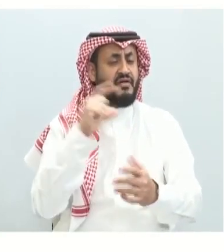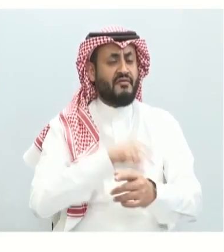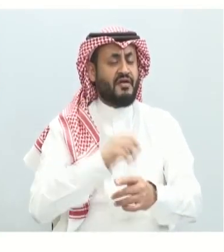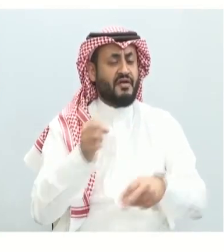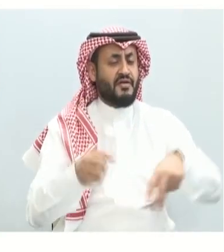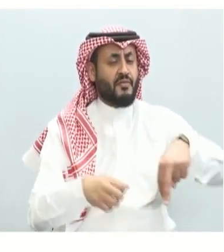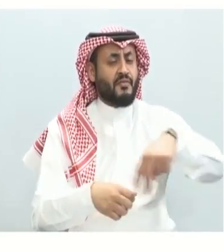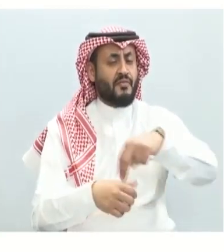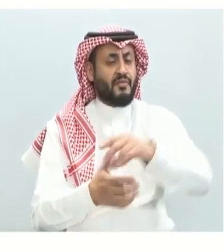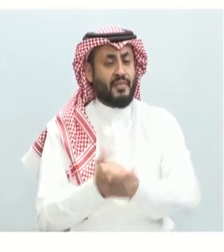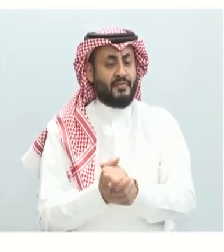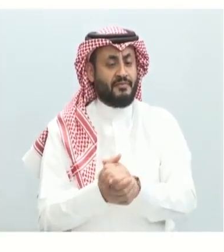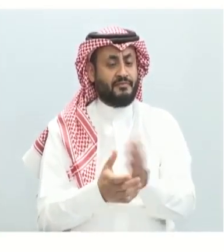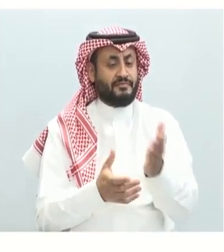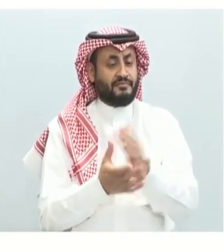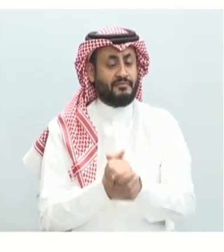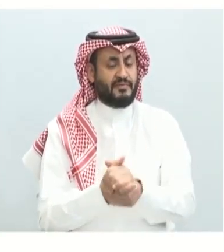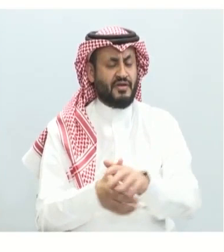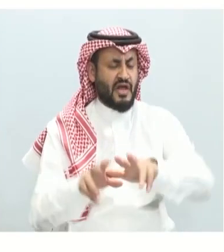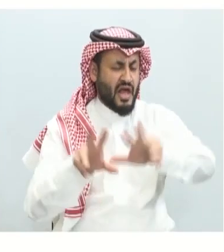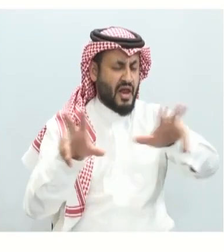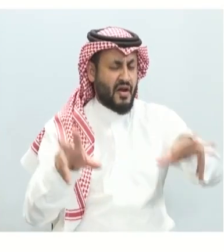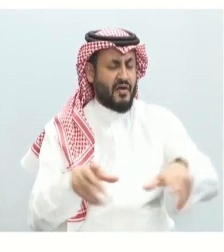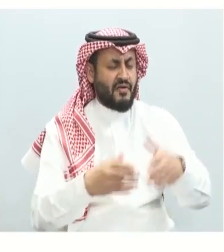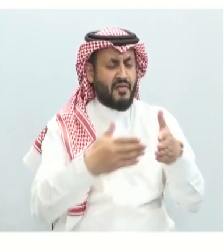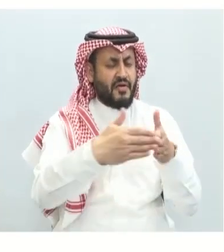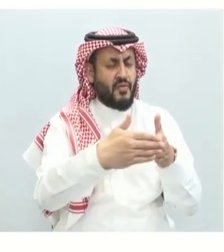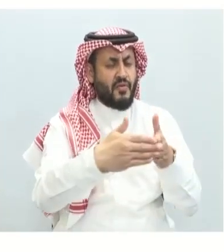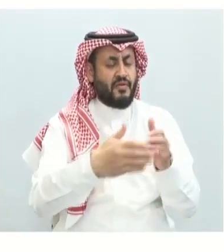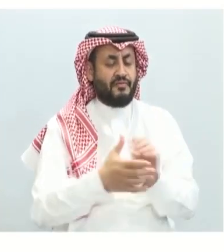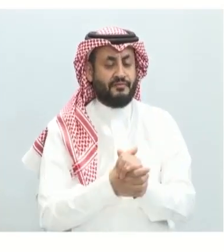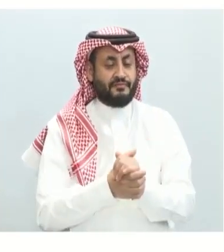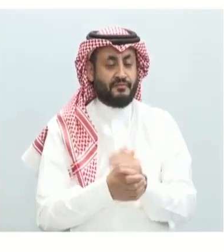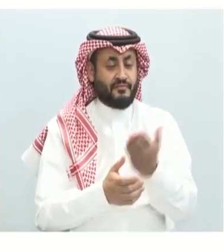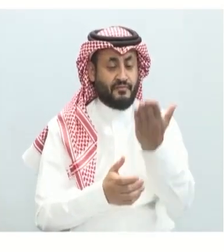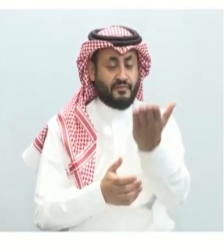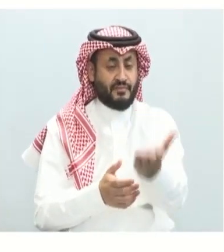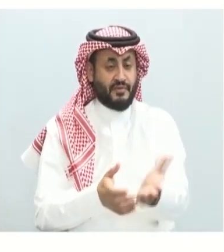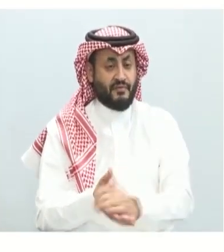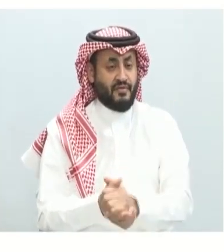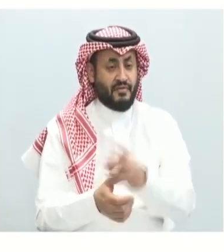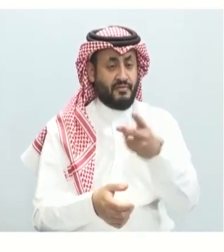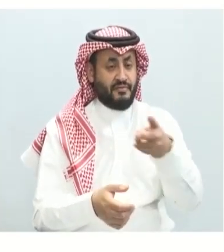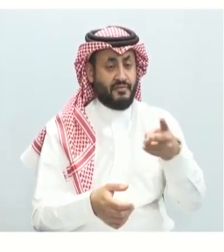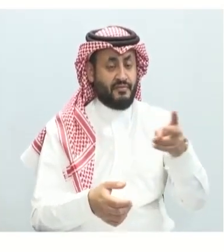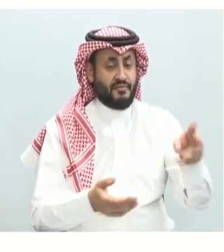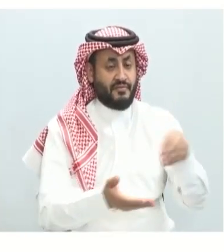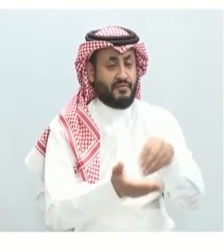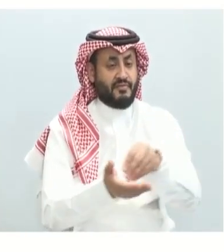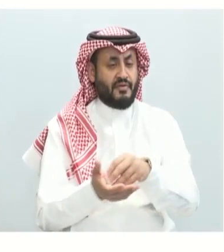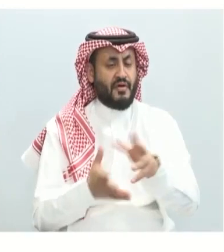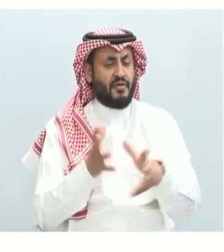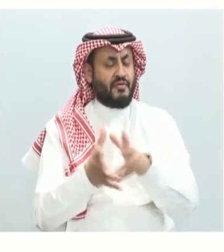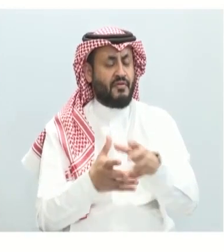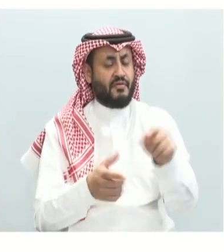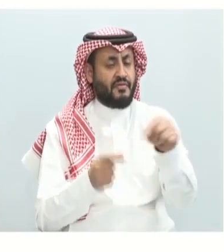walk, or the place is around the corner. So here we have different places or different